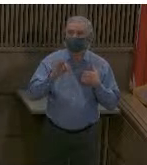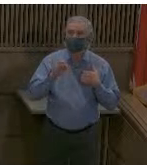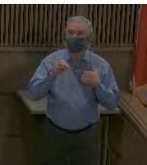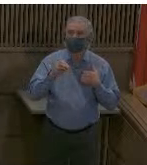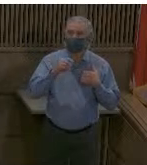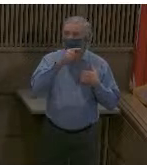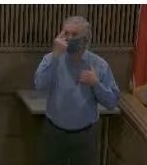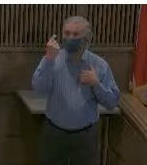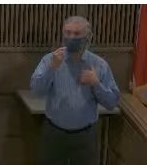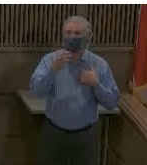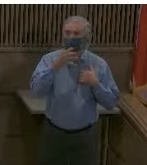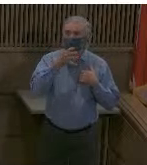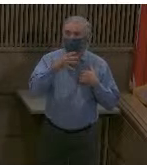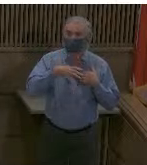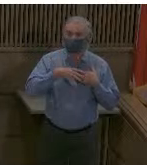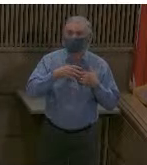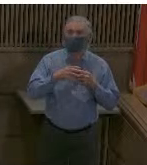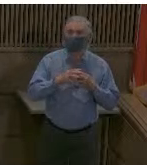black females.